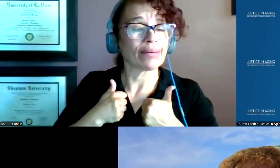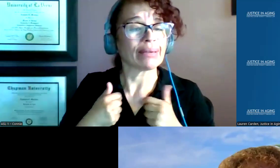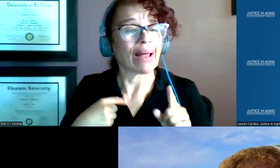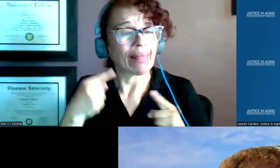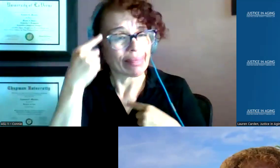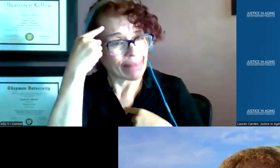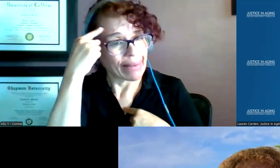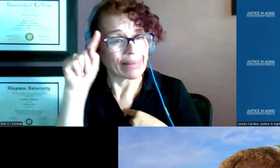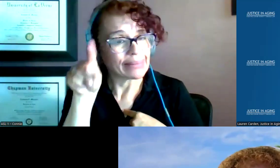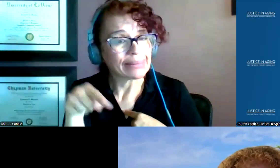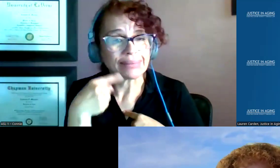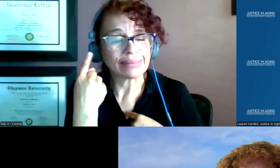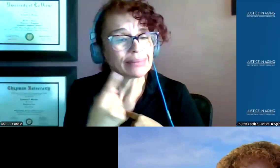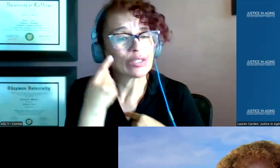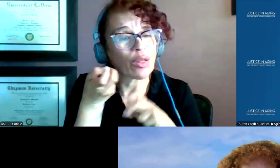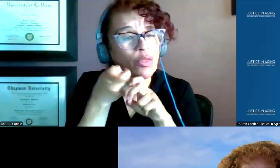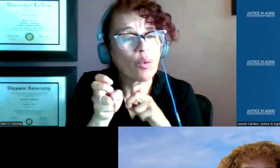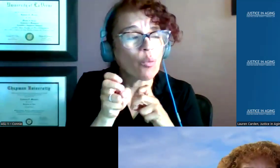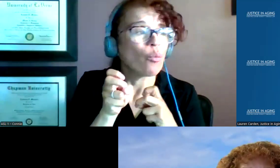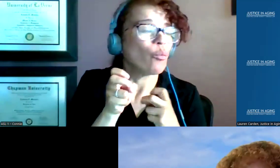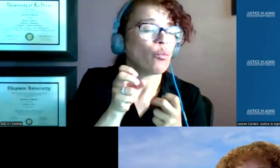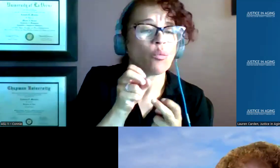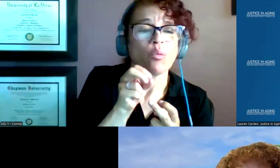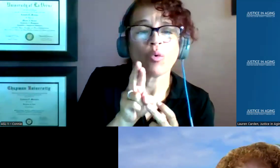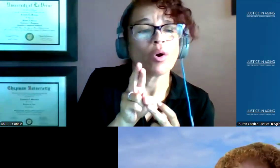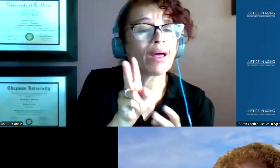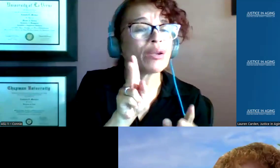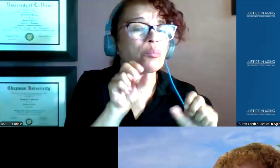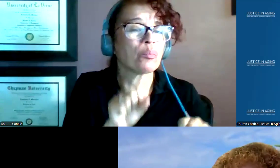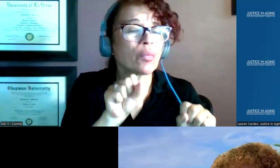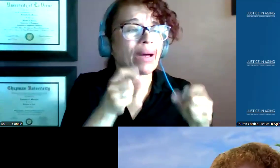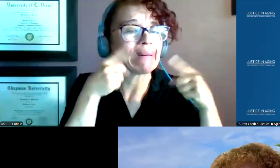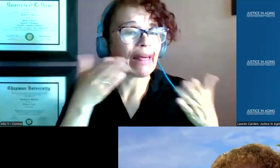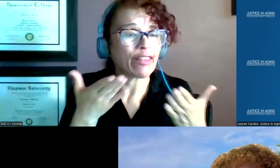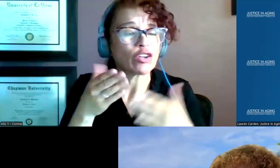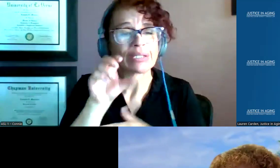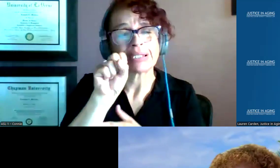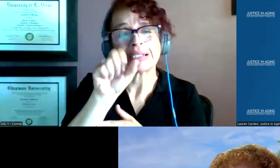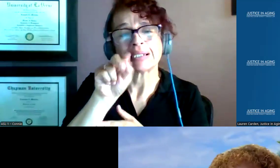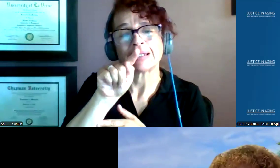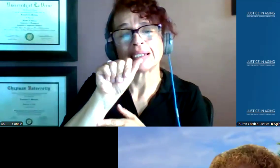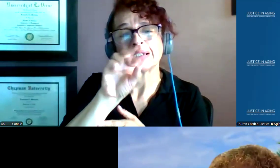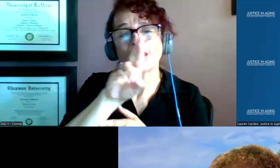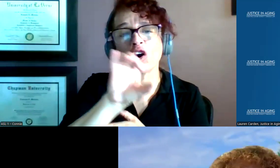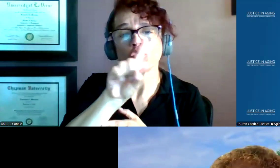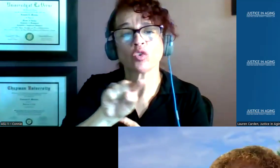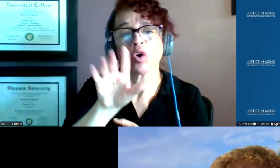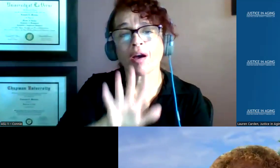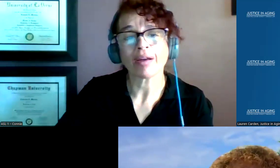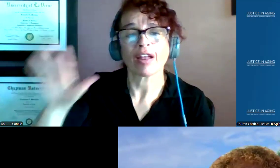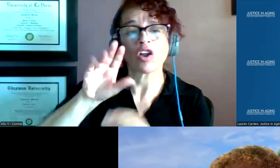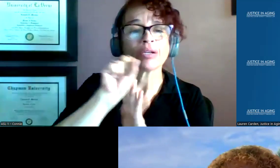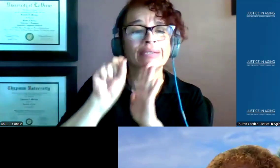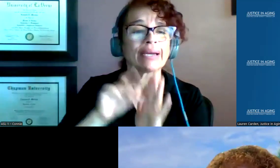think that that's not only the issue or the probability of what's happening here in Santa Cruz, it's probably across the state